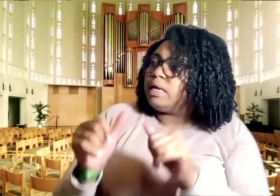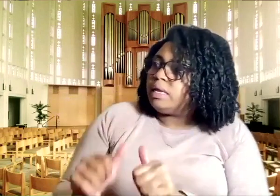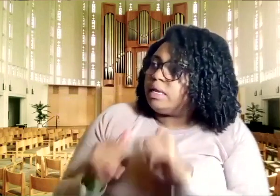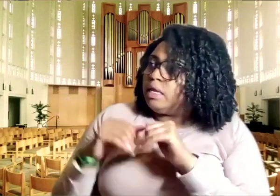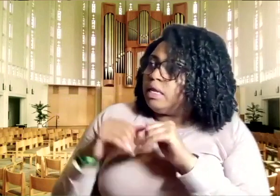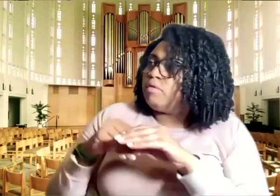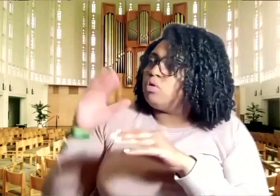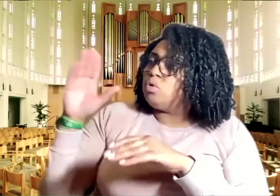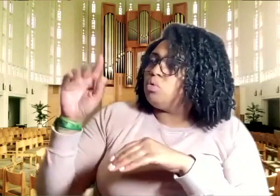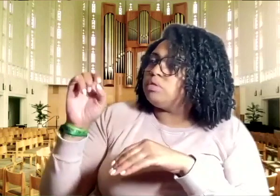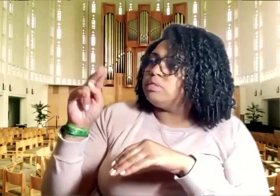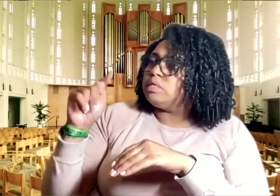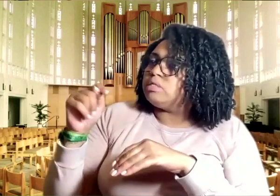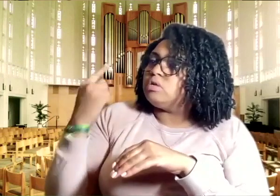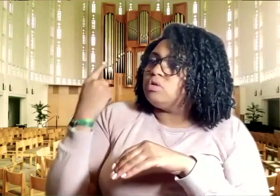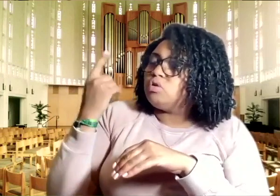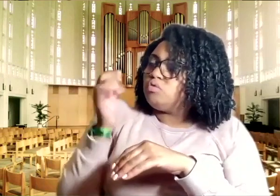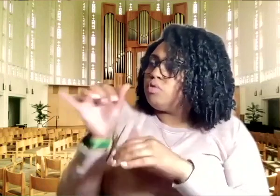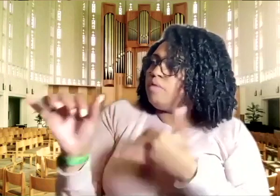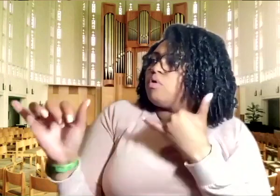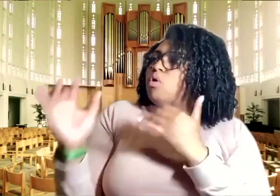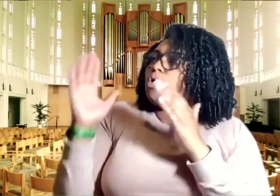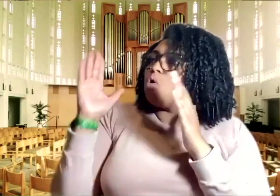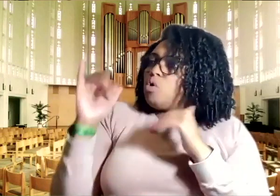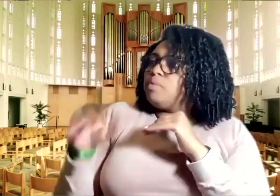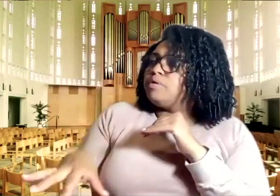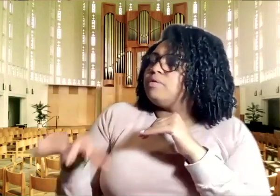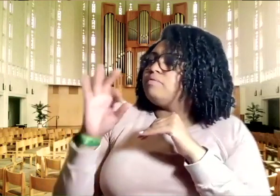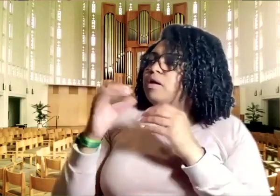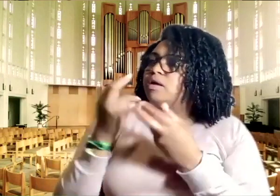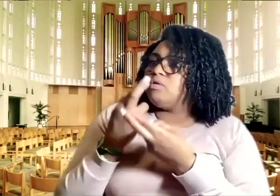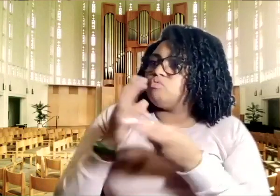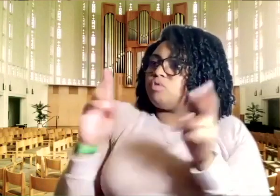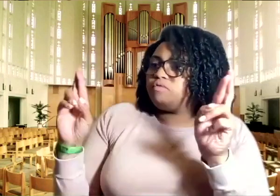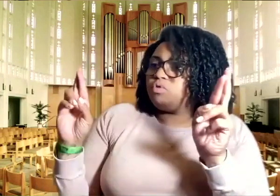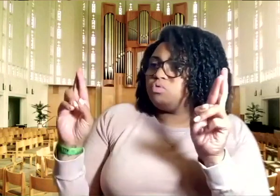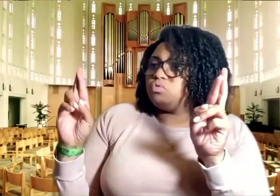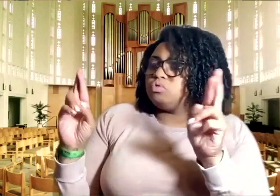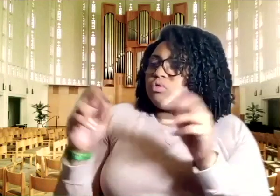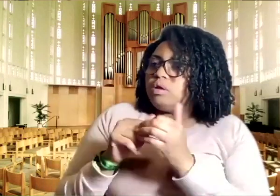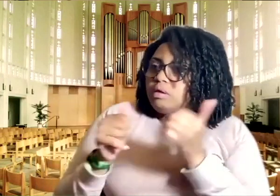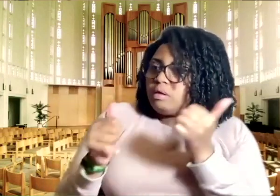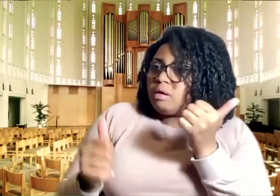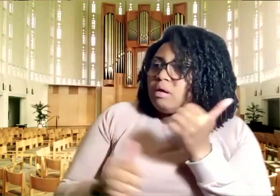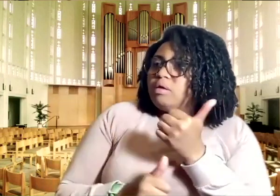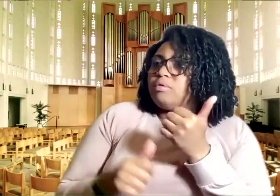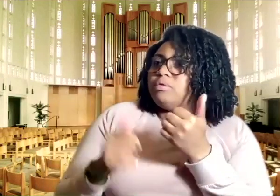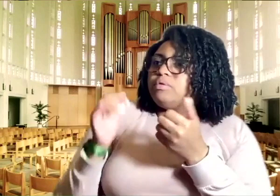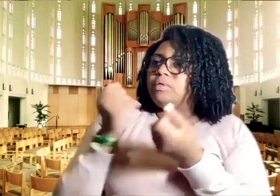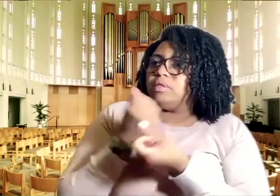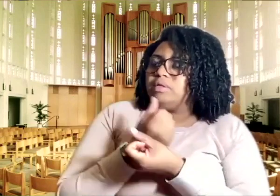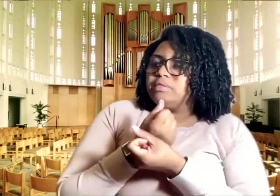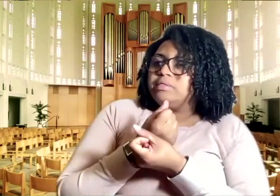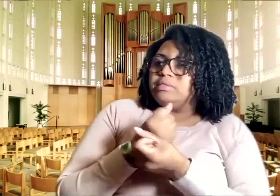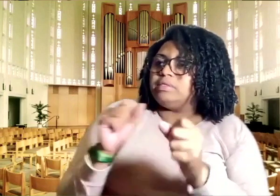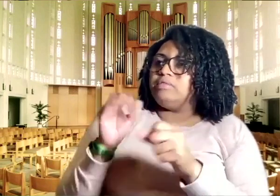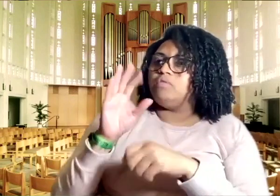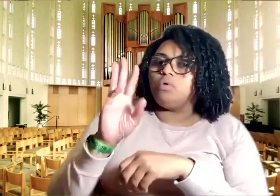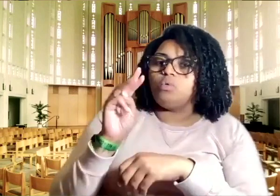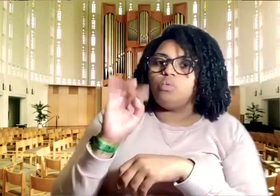for all time, hoping to find refuge under the shelter of your wings, knowing, O God, that